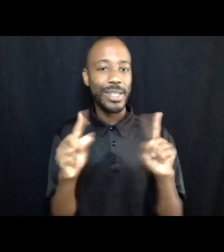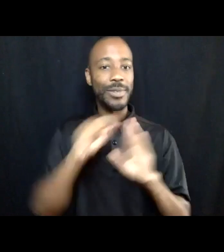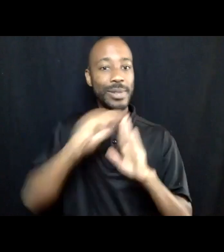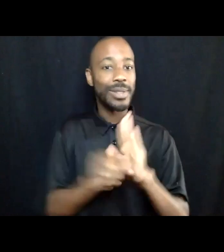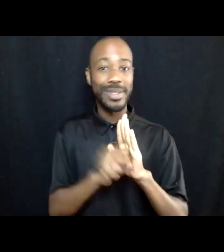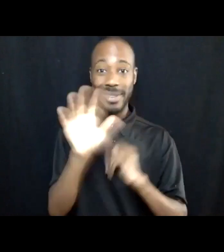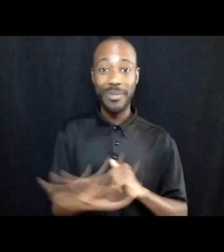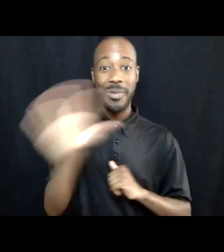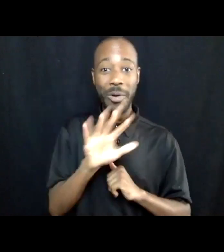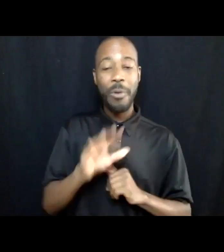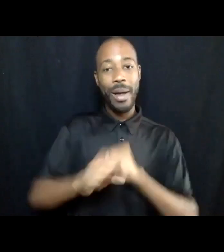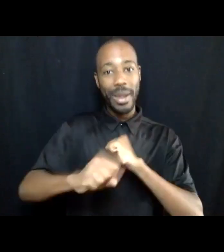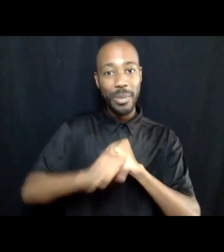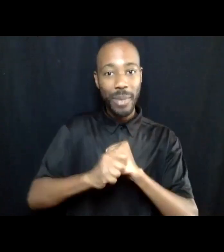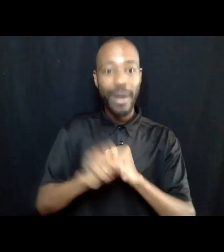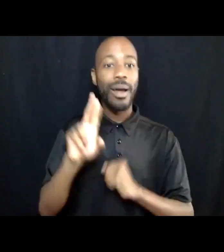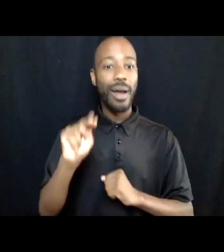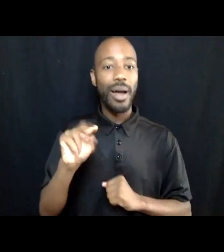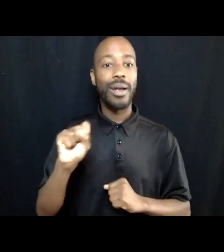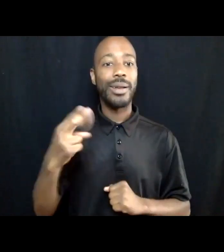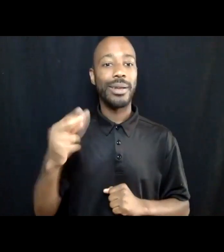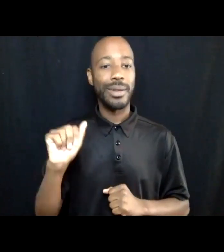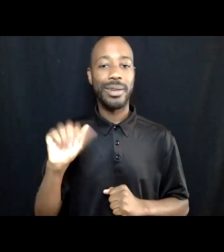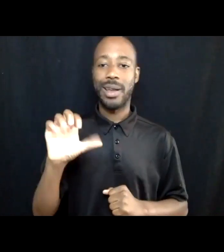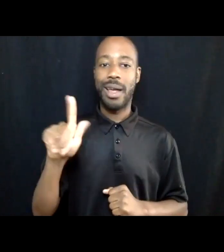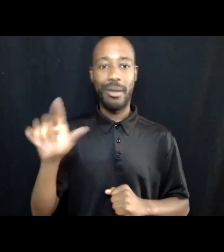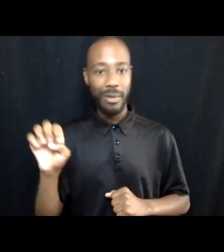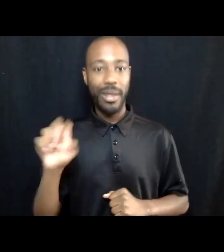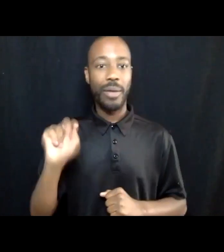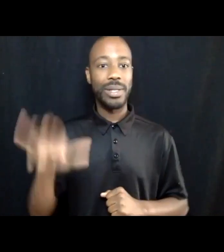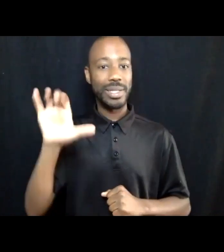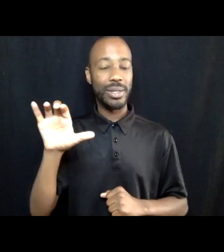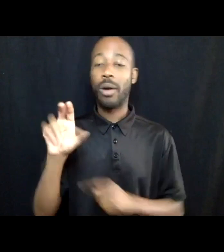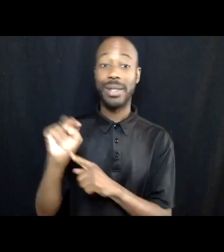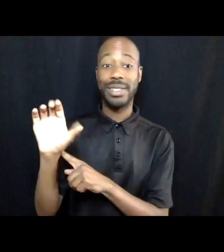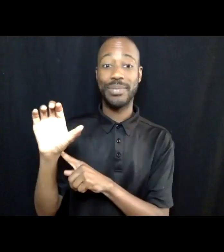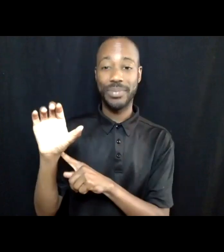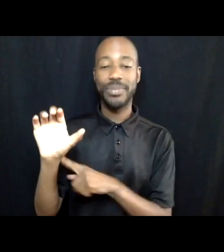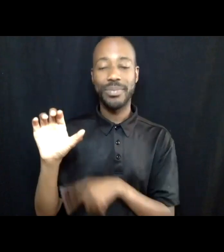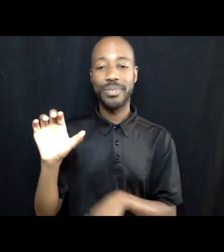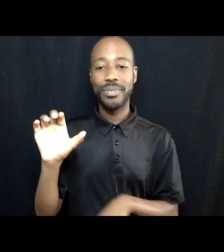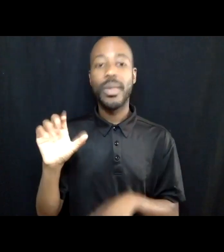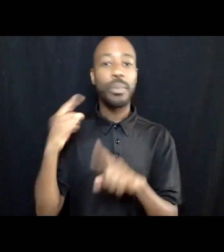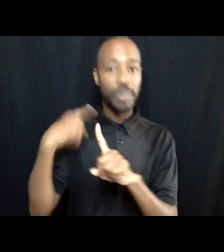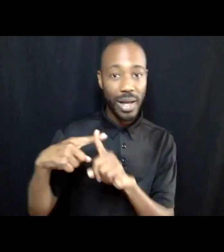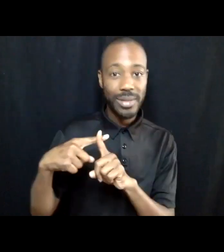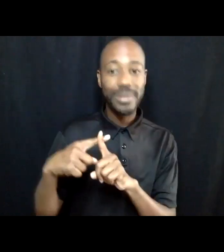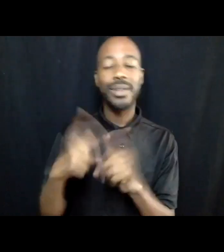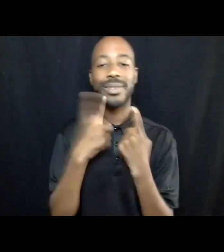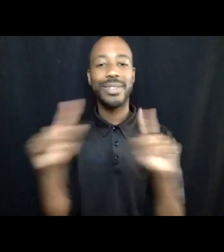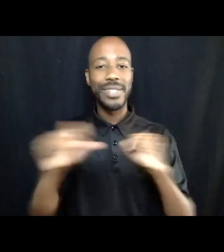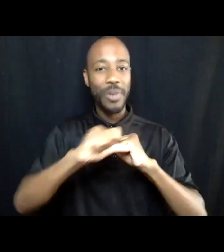#EndShacklingNC, to end the practice of shackling pregnant incarcerated people in North Carolina, as well as a successful campaign,